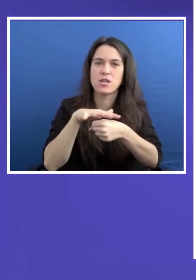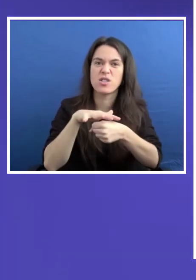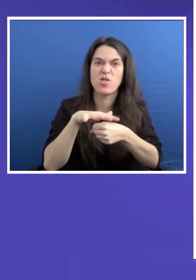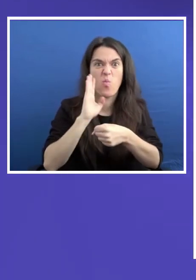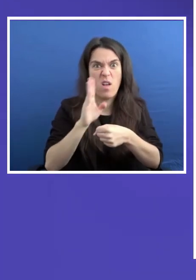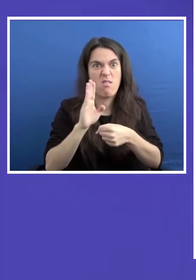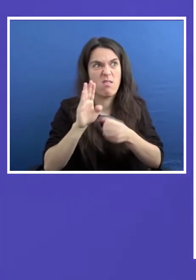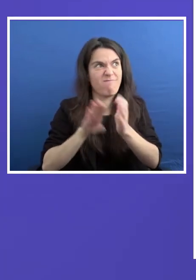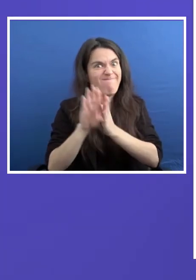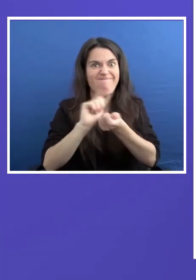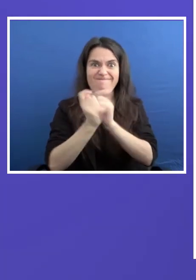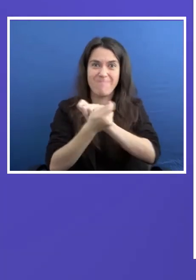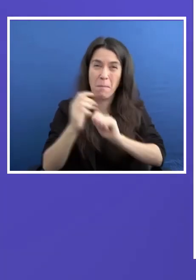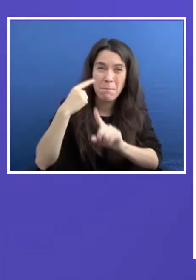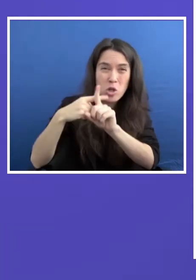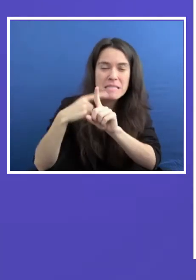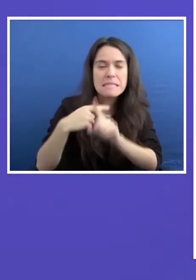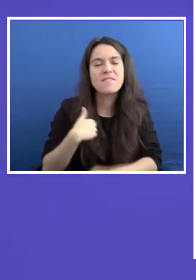at the end of the day,